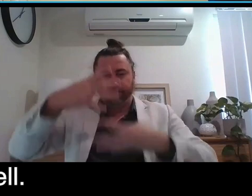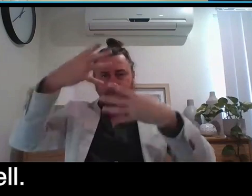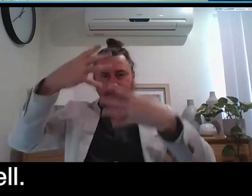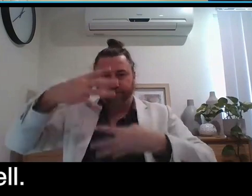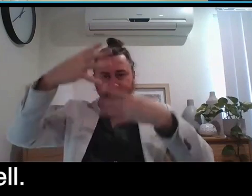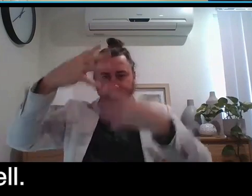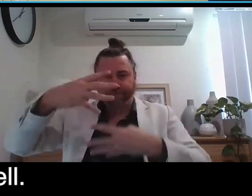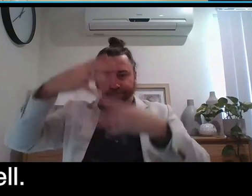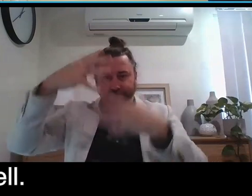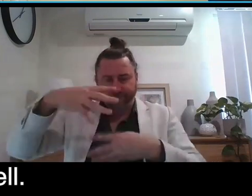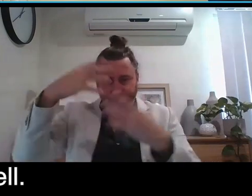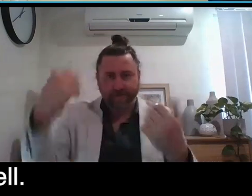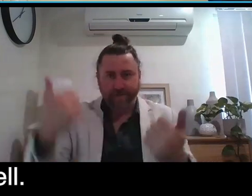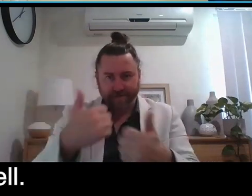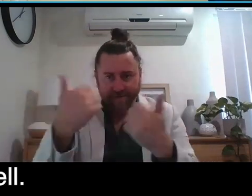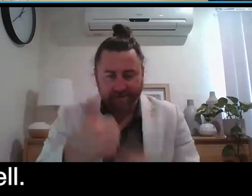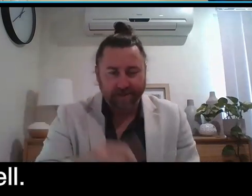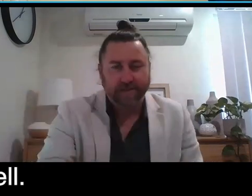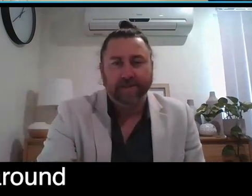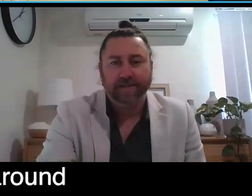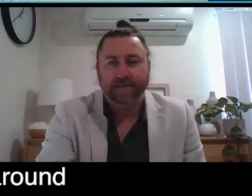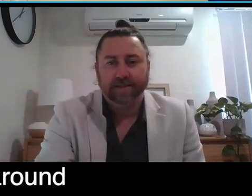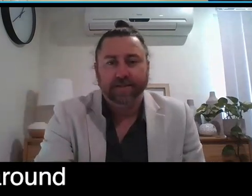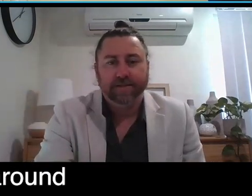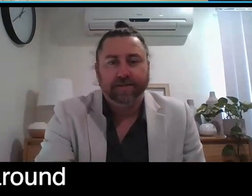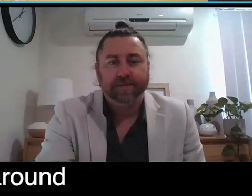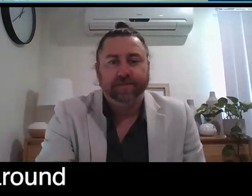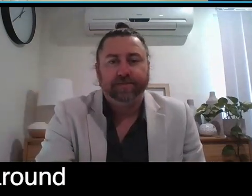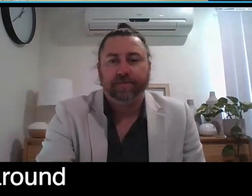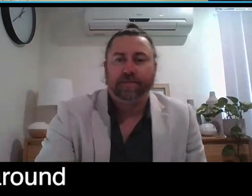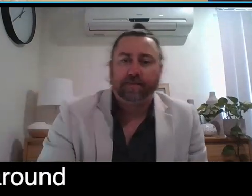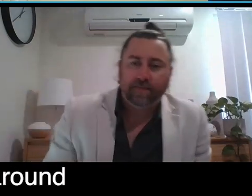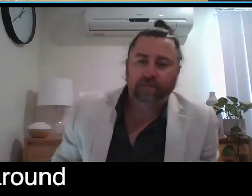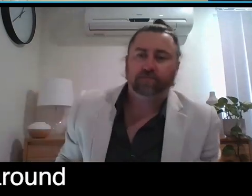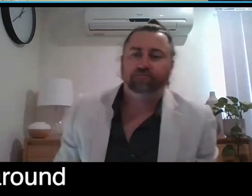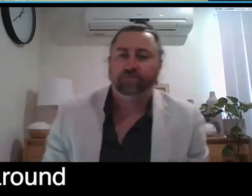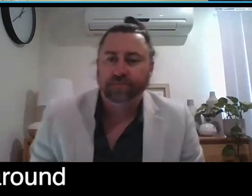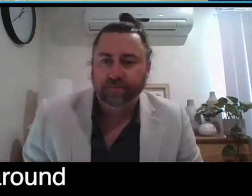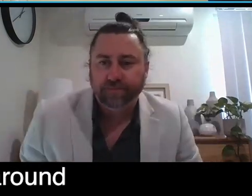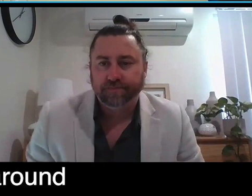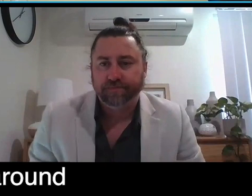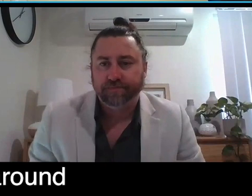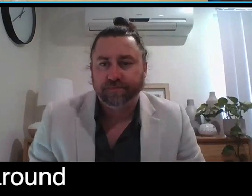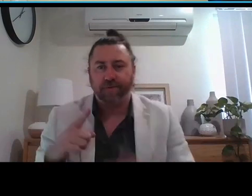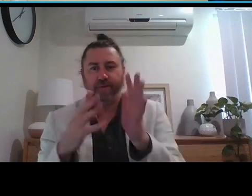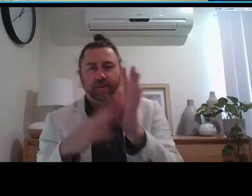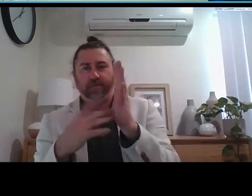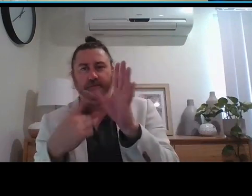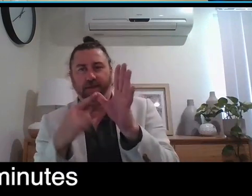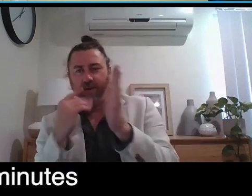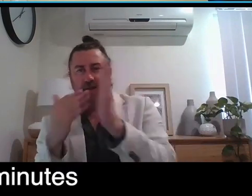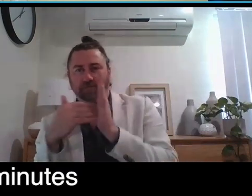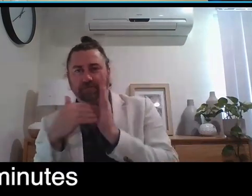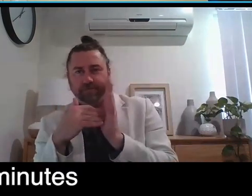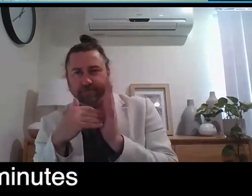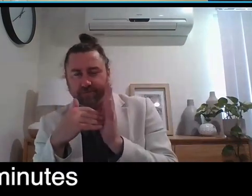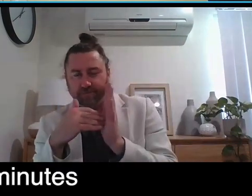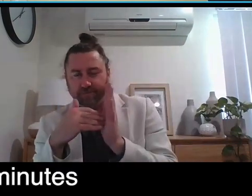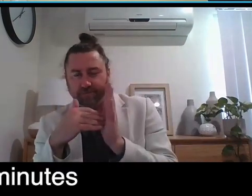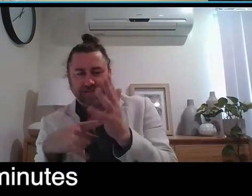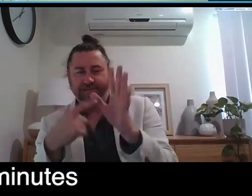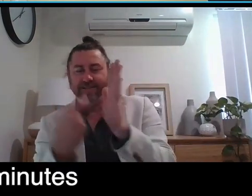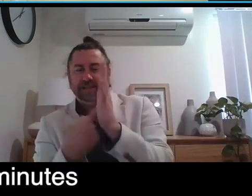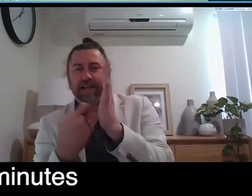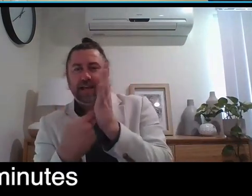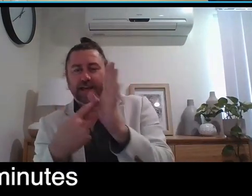they're starting to channel through to me as well. So I've got Emma to help me with any questions around star ratings. We've got Mark